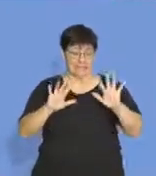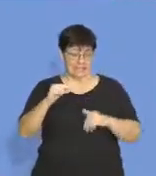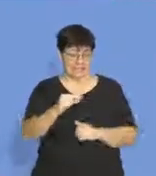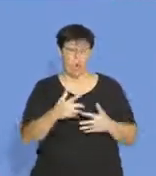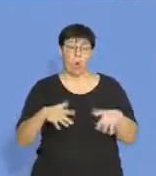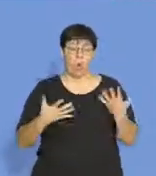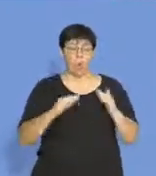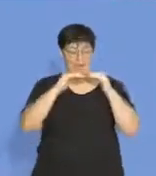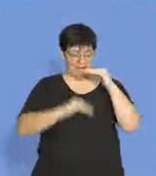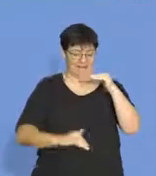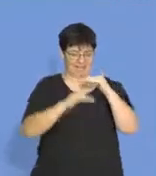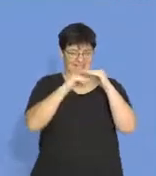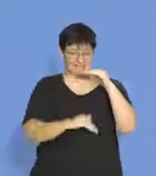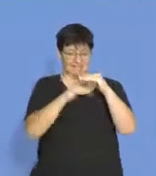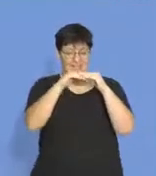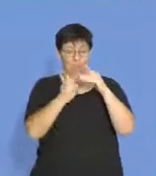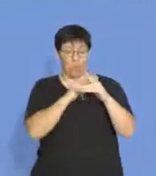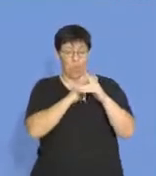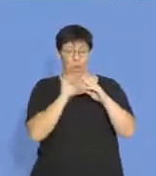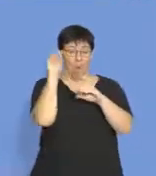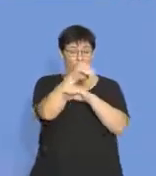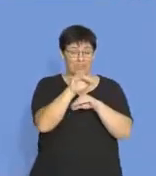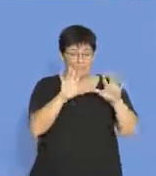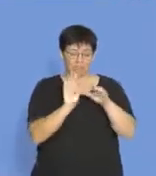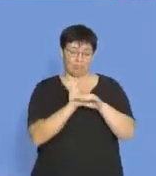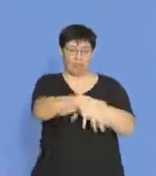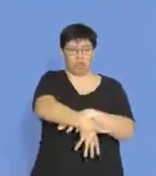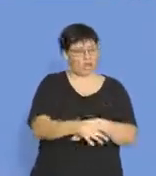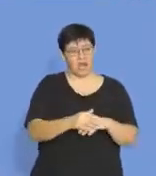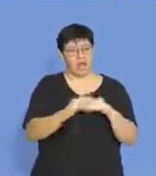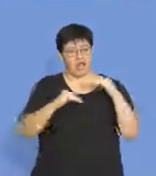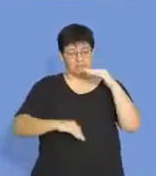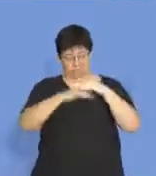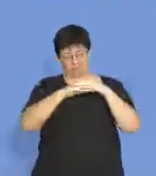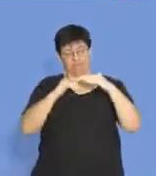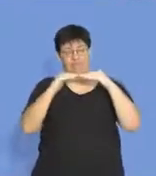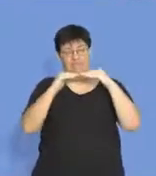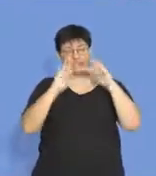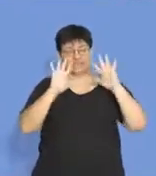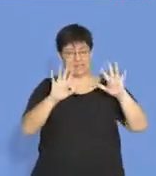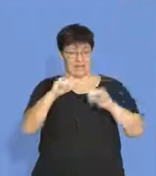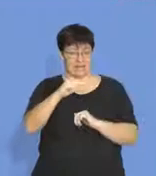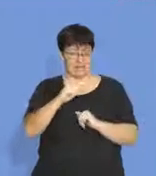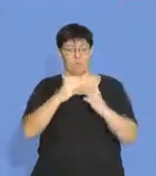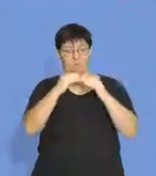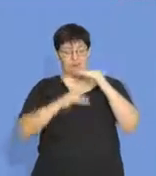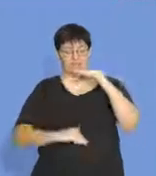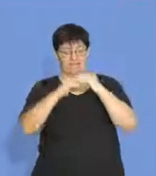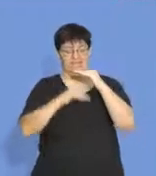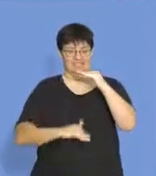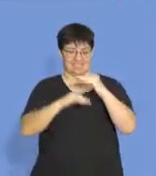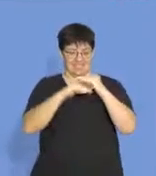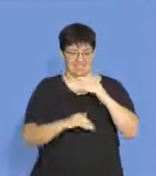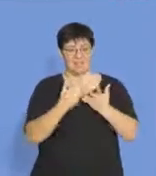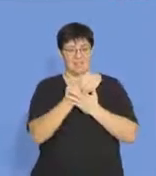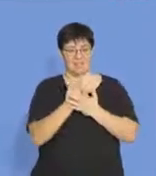10 grams or anything less than the 10 grams. So you'll say mug less or equal to. So that's how you just have